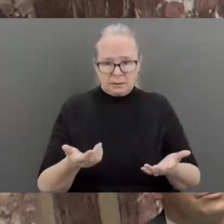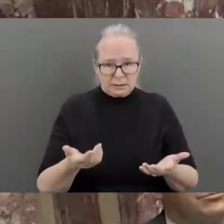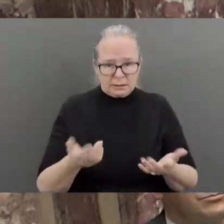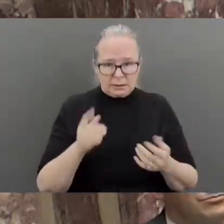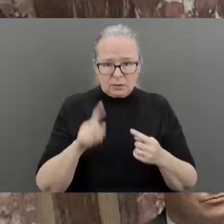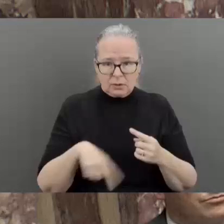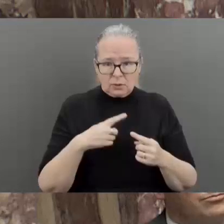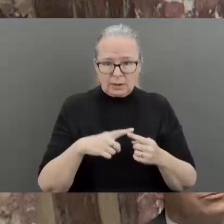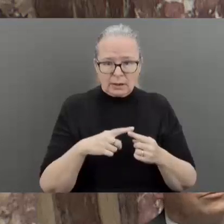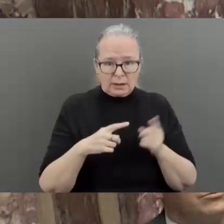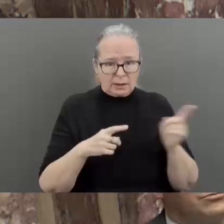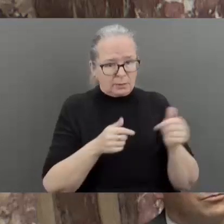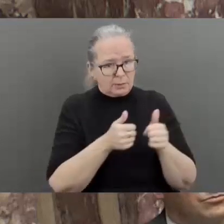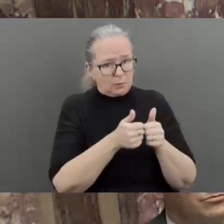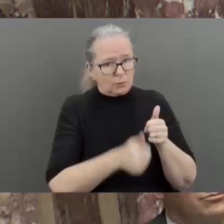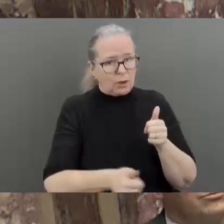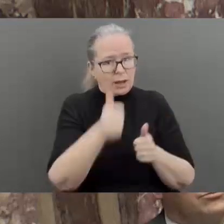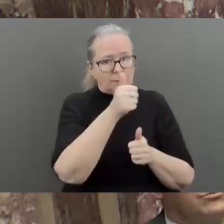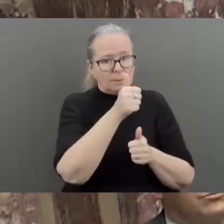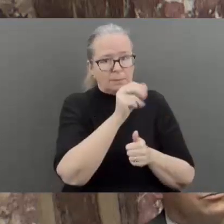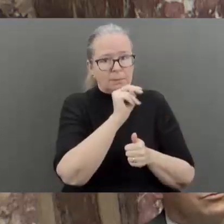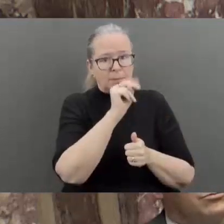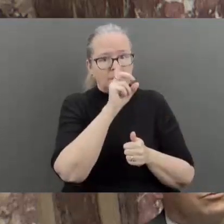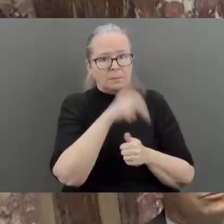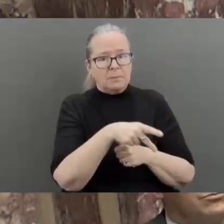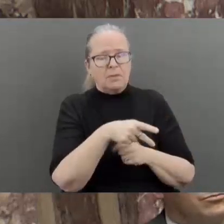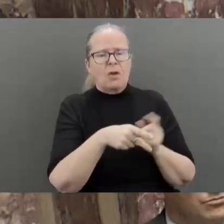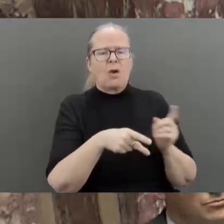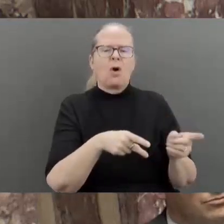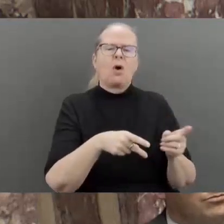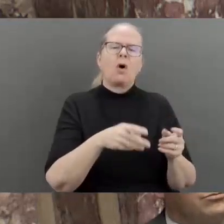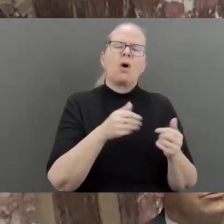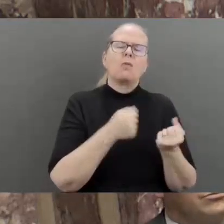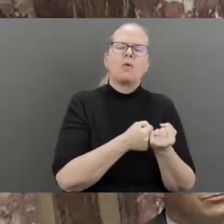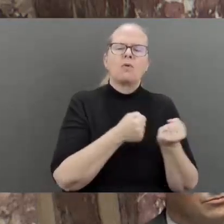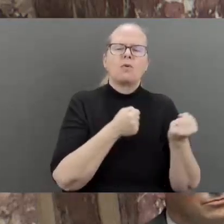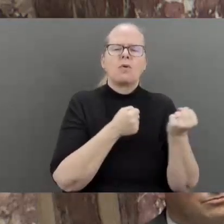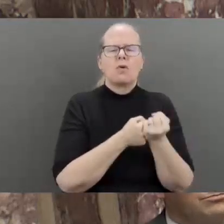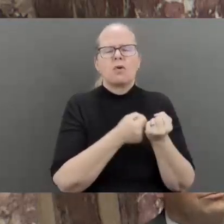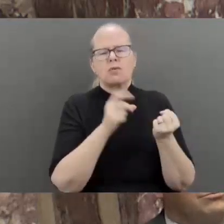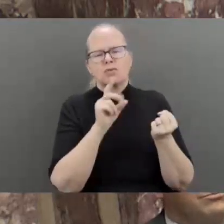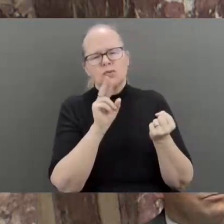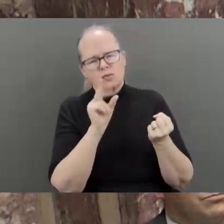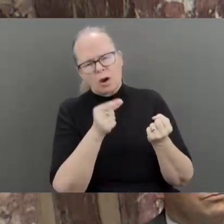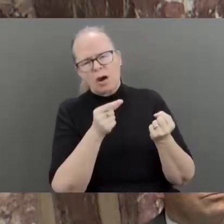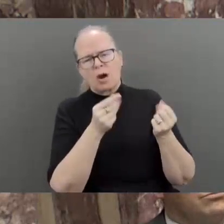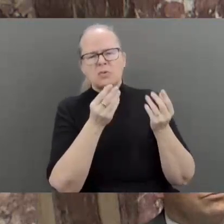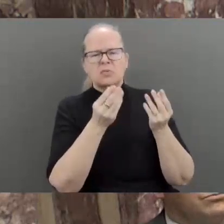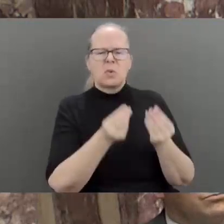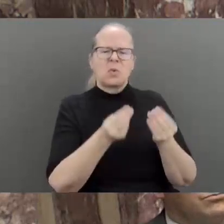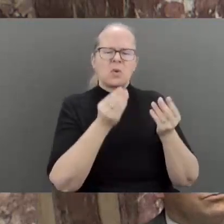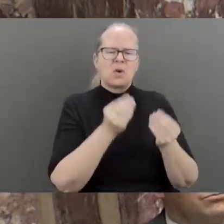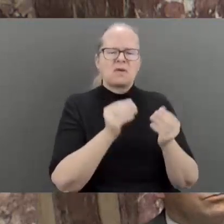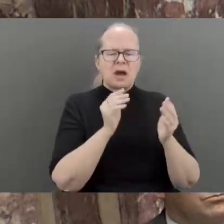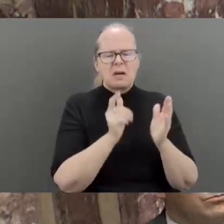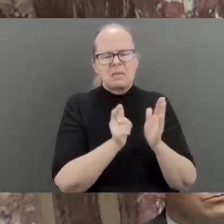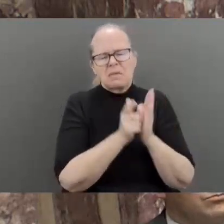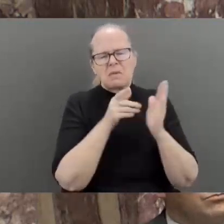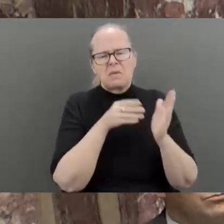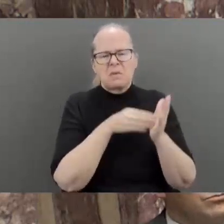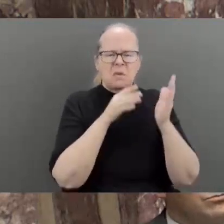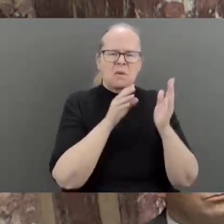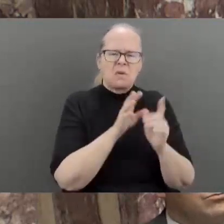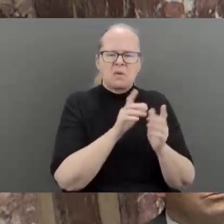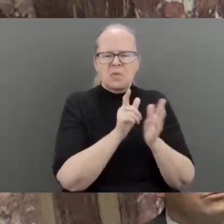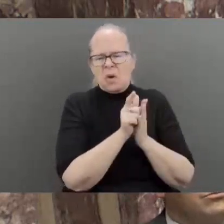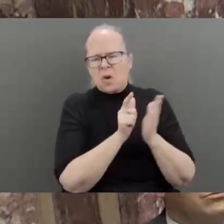government stop playing games, put the rights of victims before violent criminals, and bring the legislative reforms needed to shut